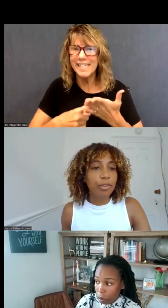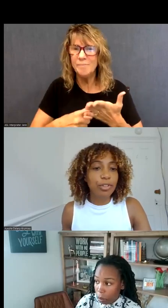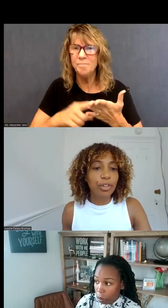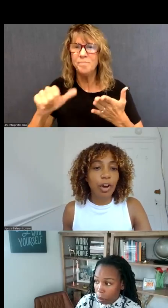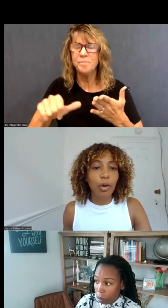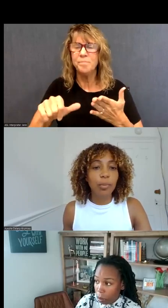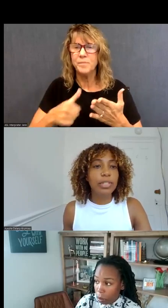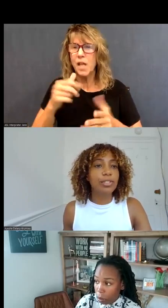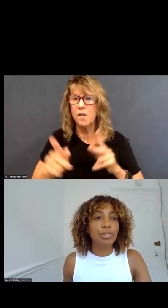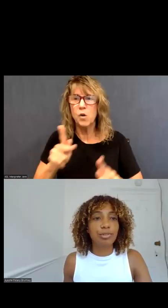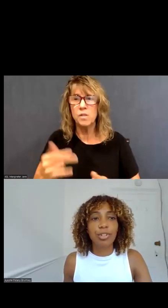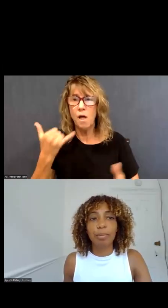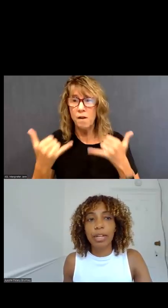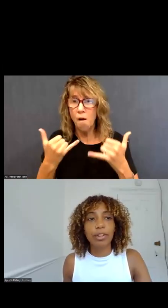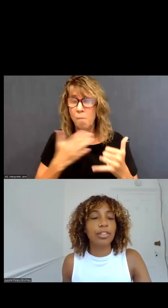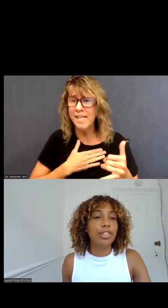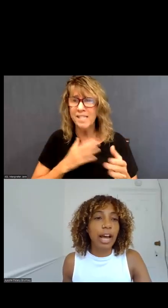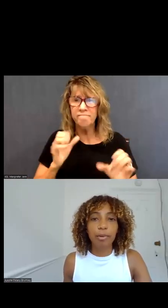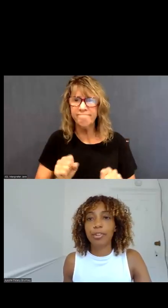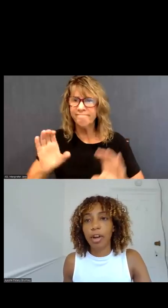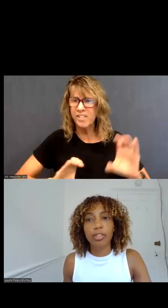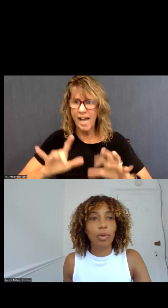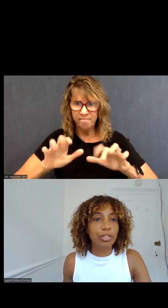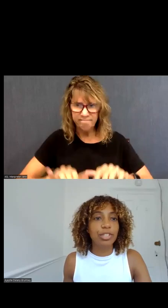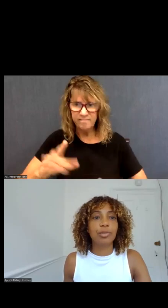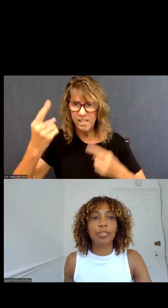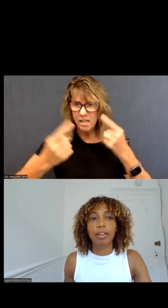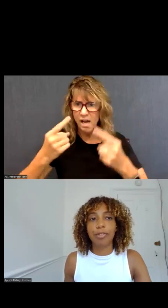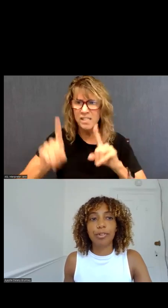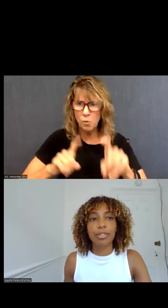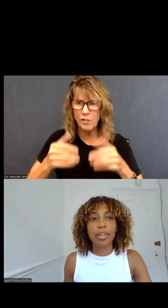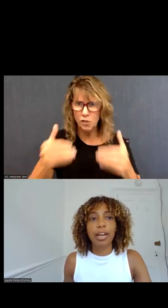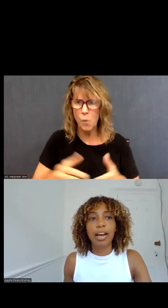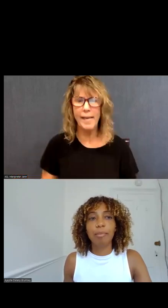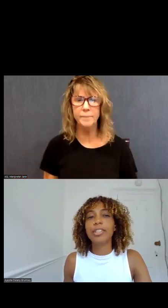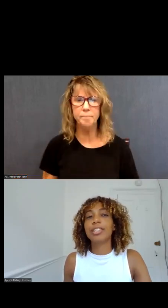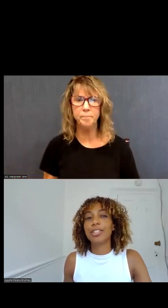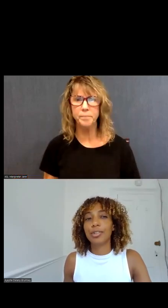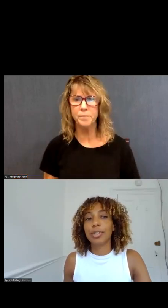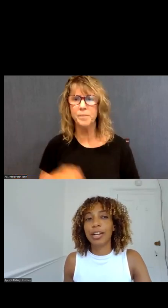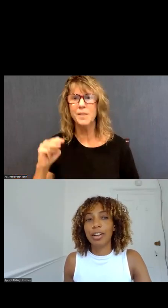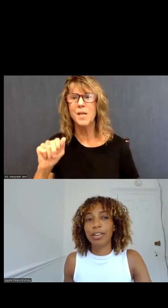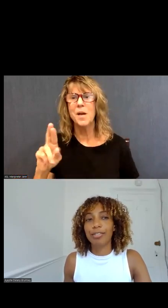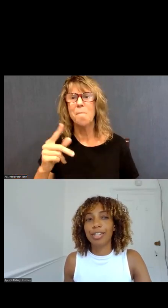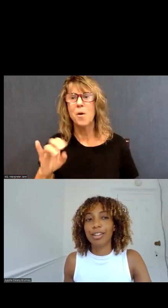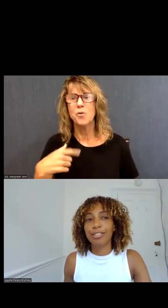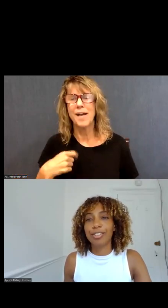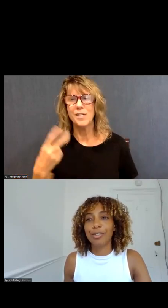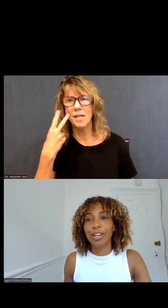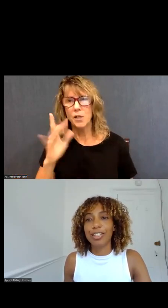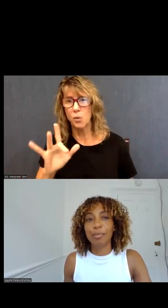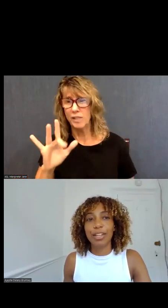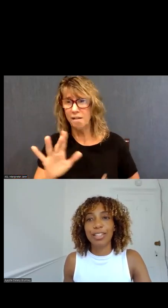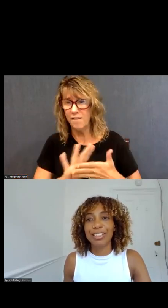Other folks on the call, please do jump in the chat with your thoughts, questions. We've got folks. Margie, I just saw you click on video. Did